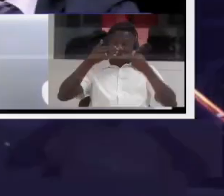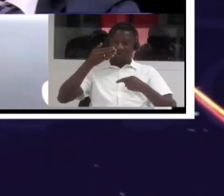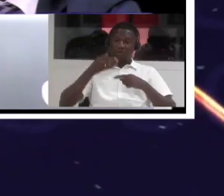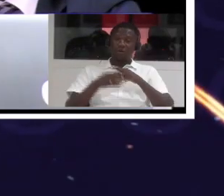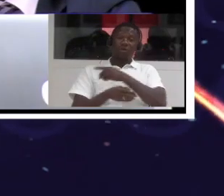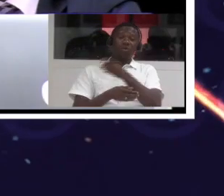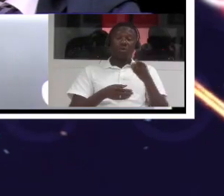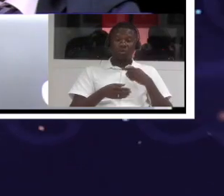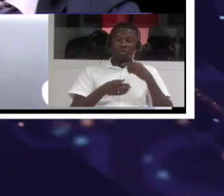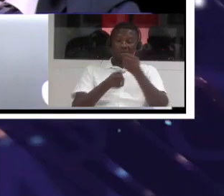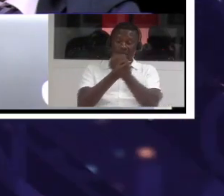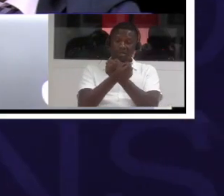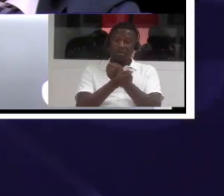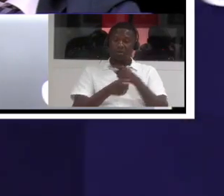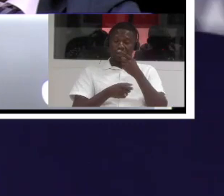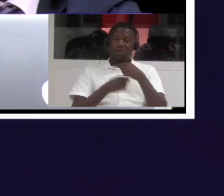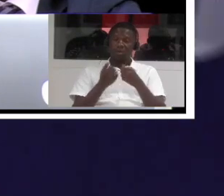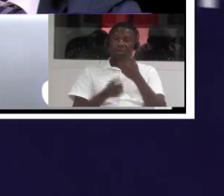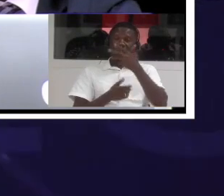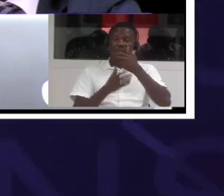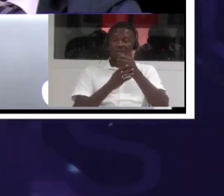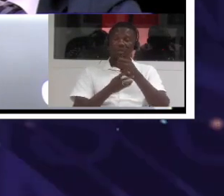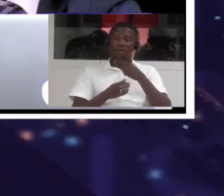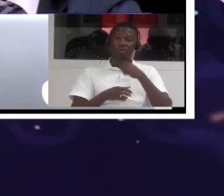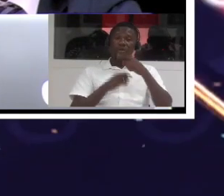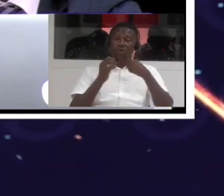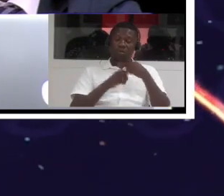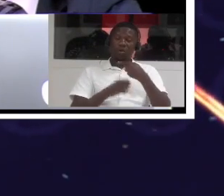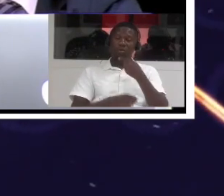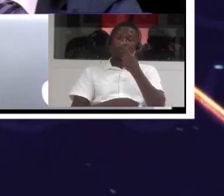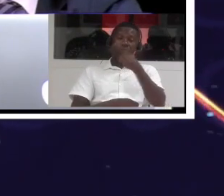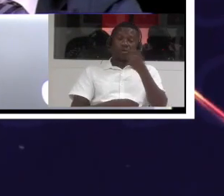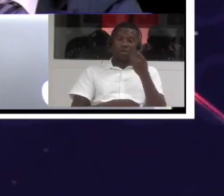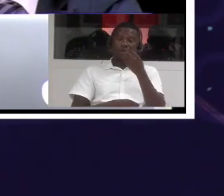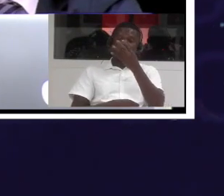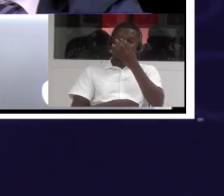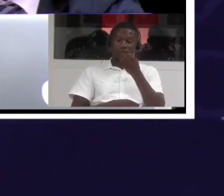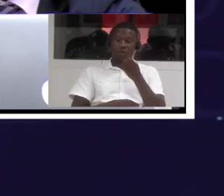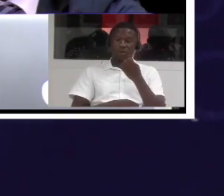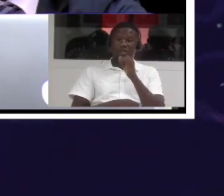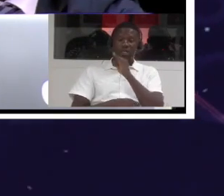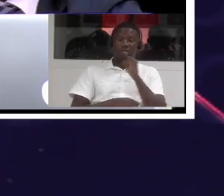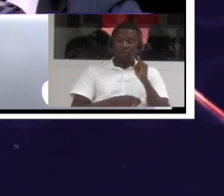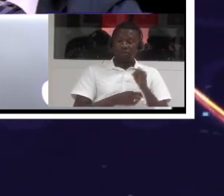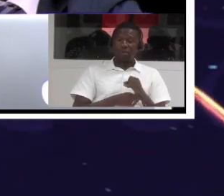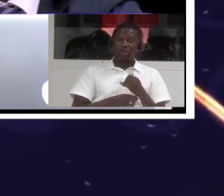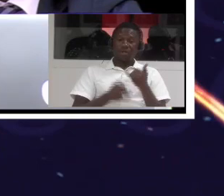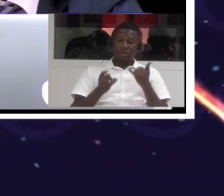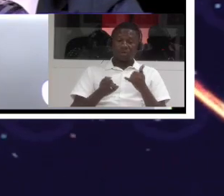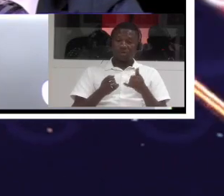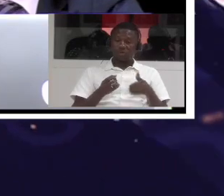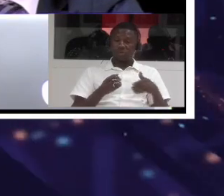but involving about 140 individuals. Now to wrap it